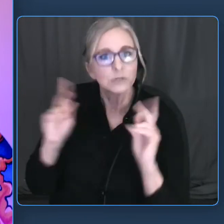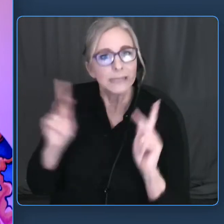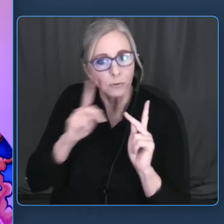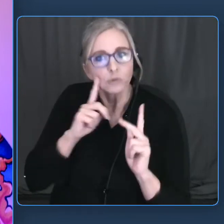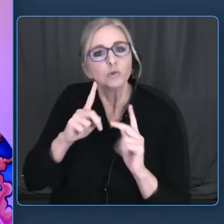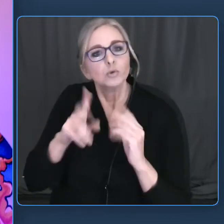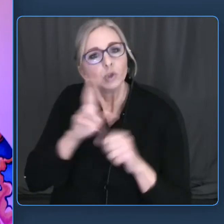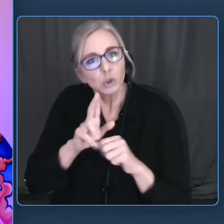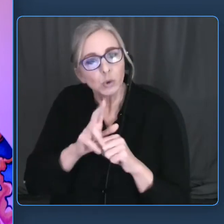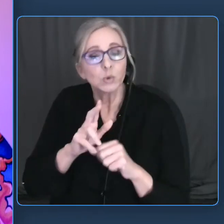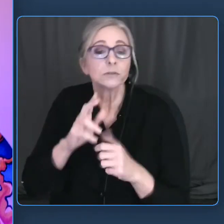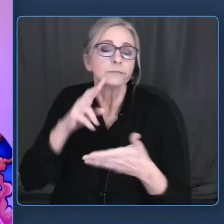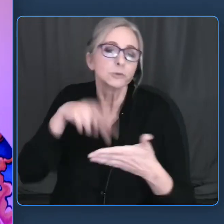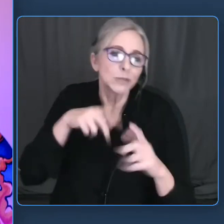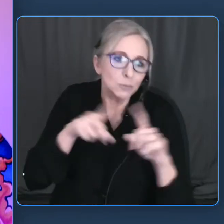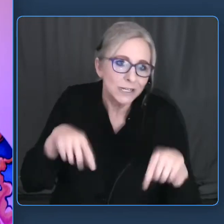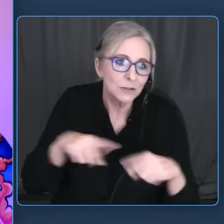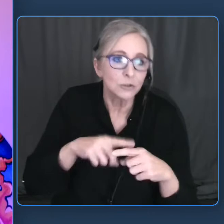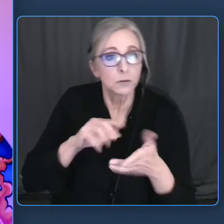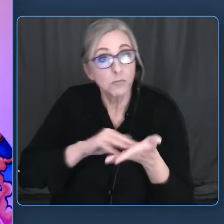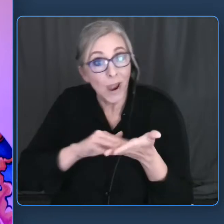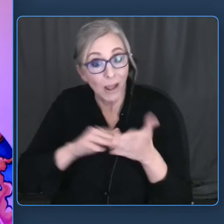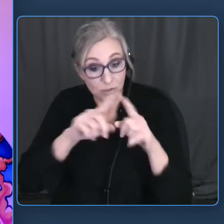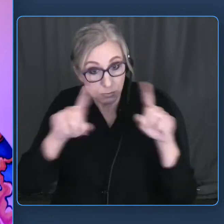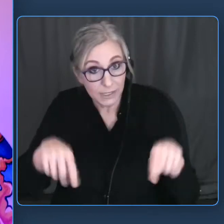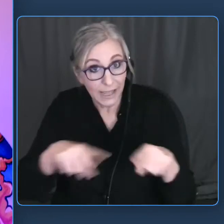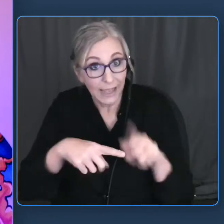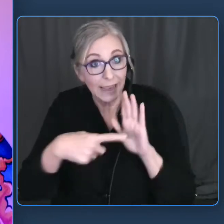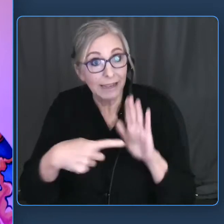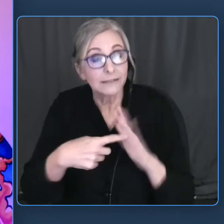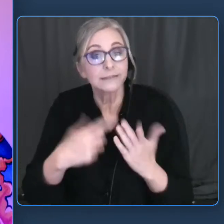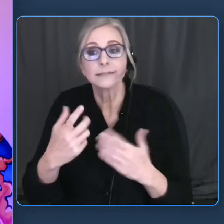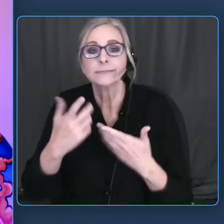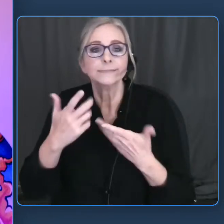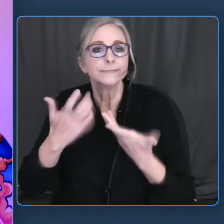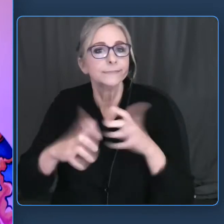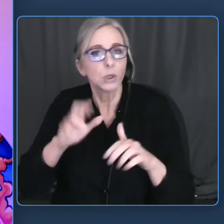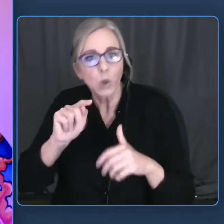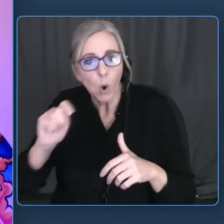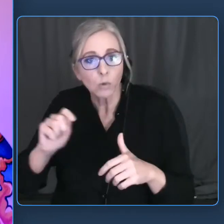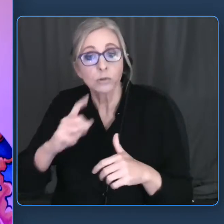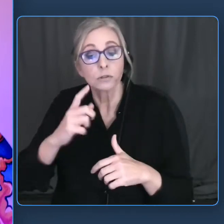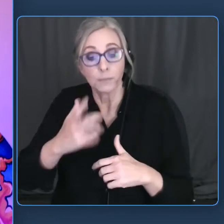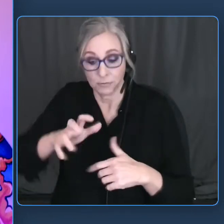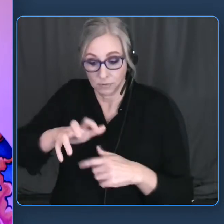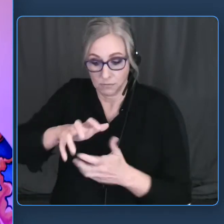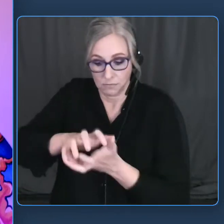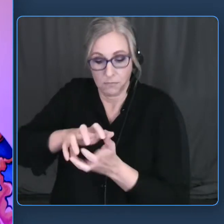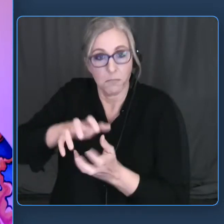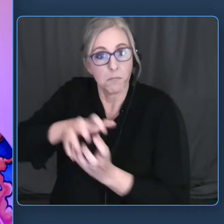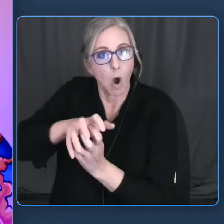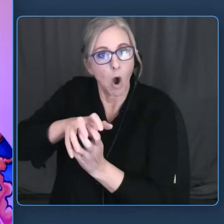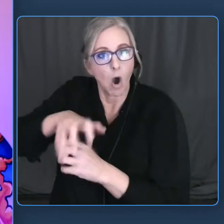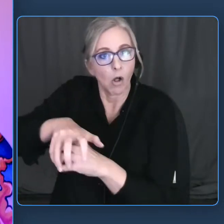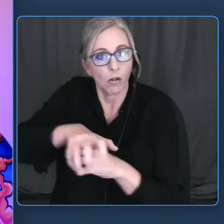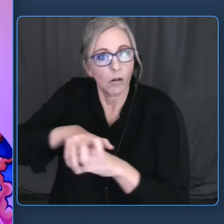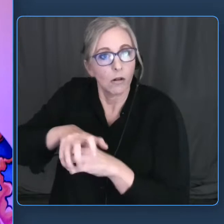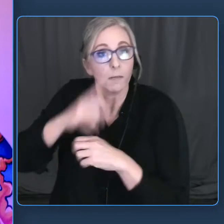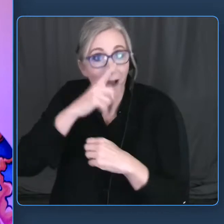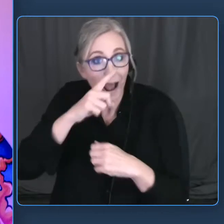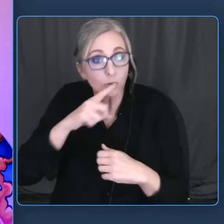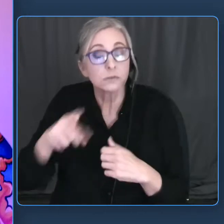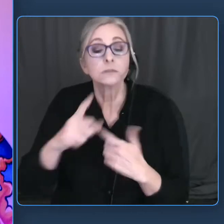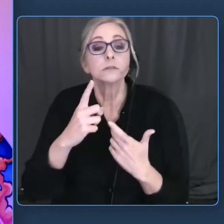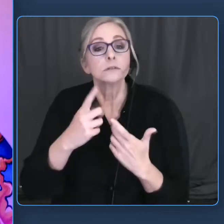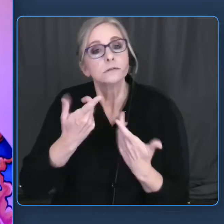adaptive aids such as screen readers, Braille displays, and note takers, trackball mouse, or other input devices like